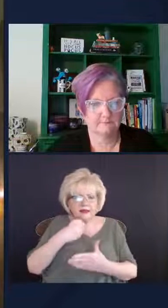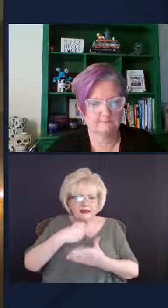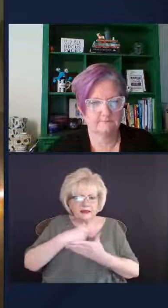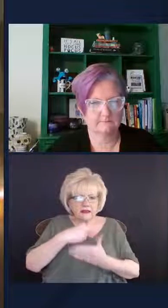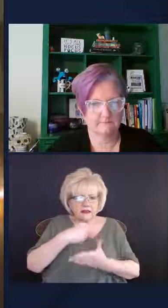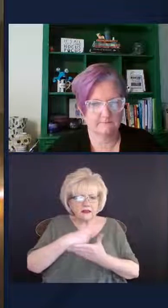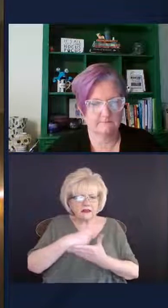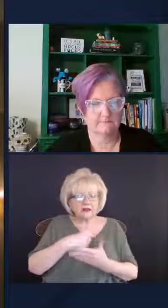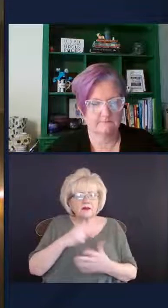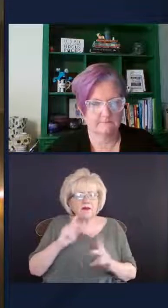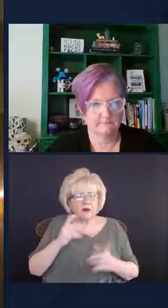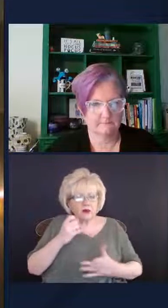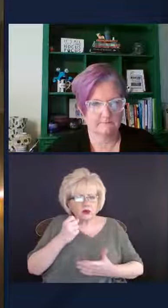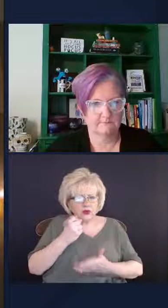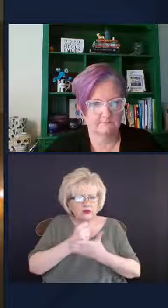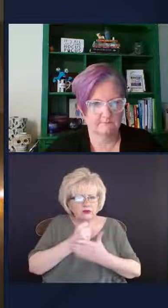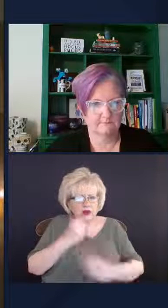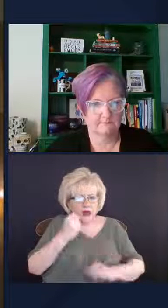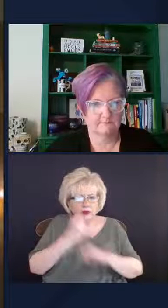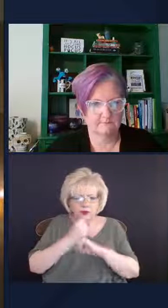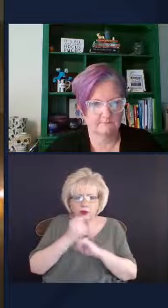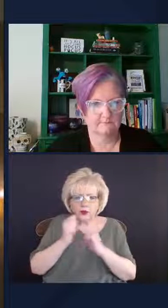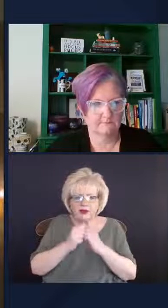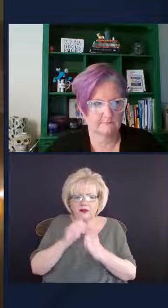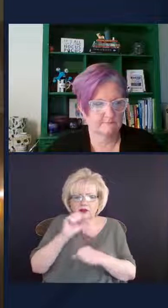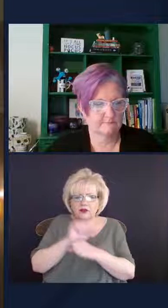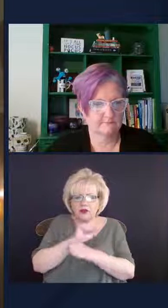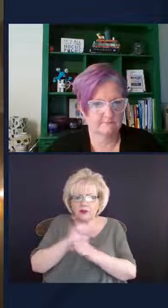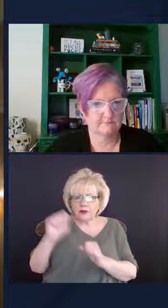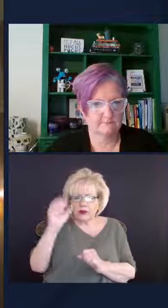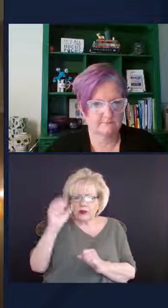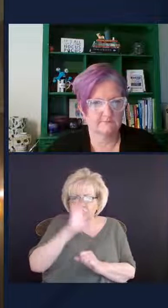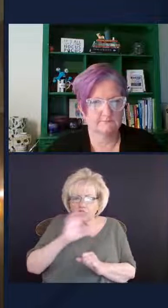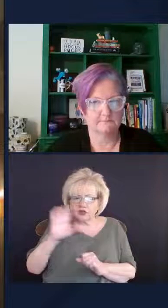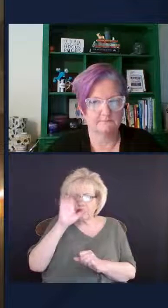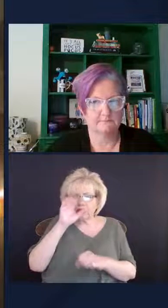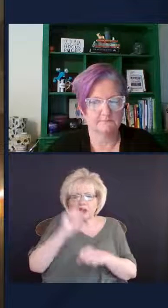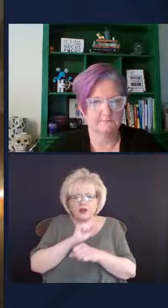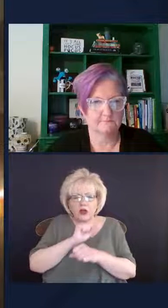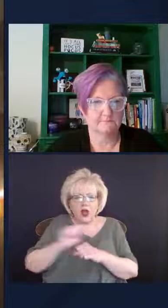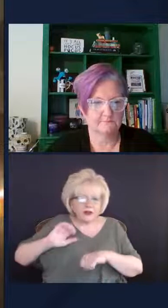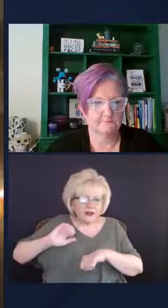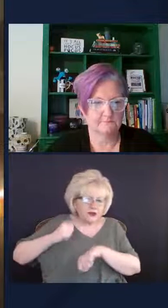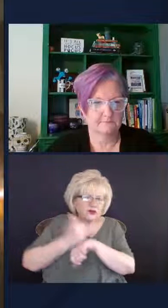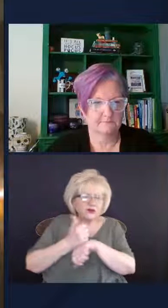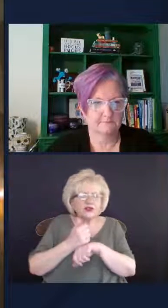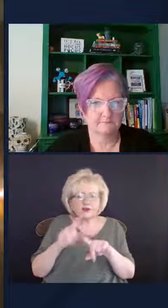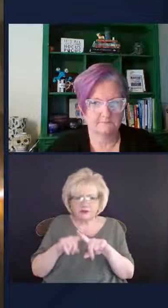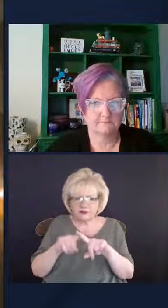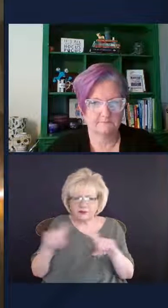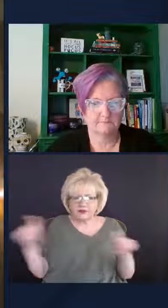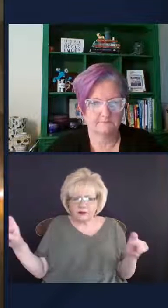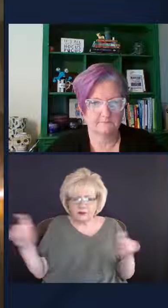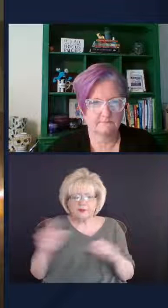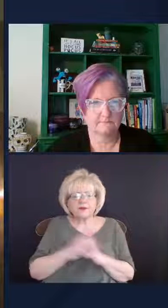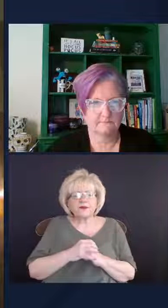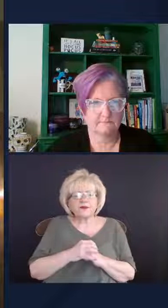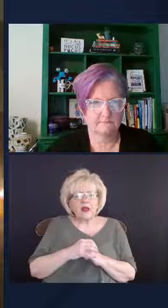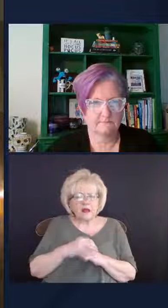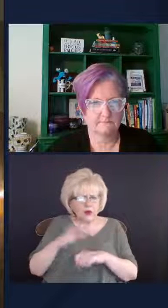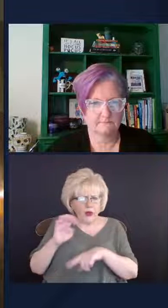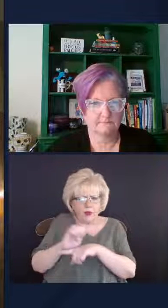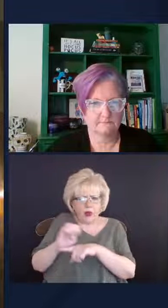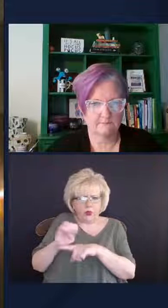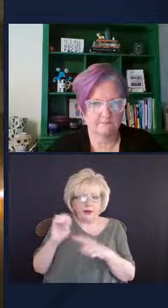help around in their job search, in their job execution, and things like that. So, um, employment is a very